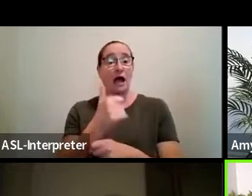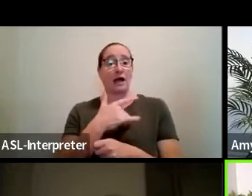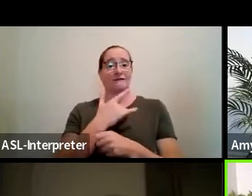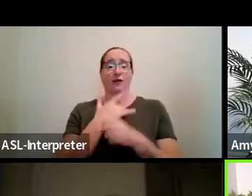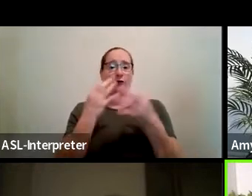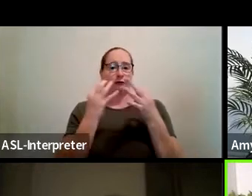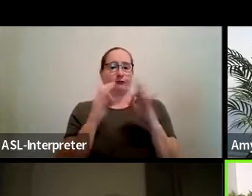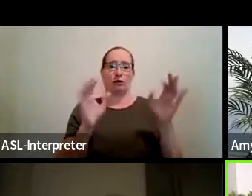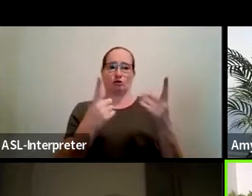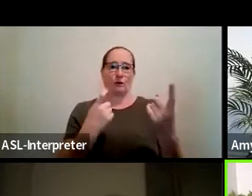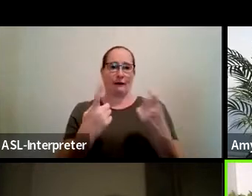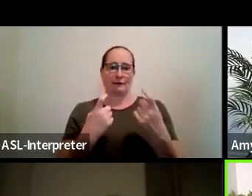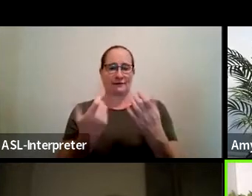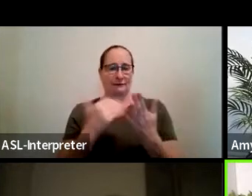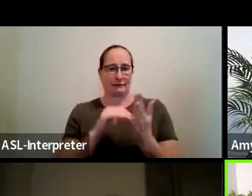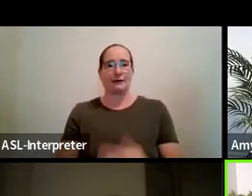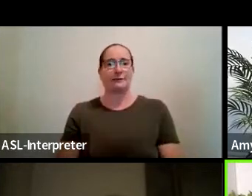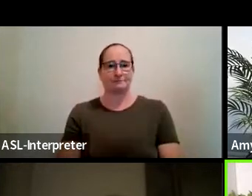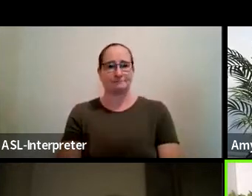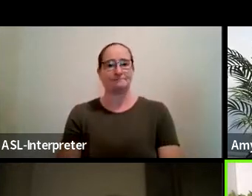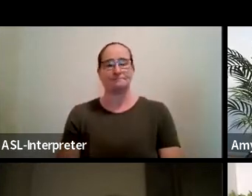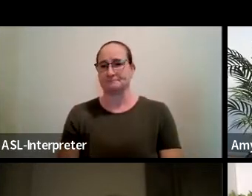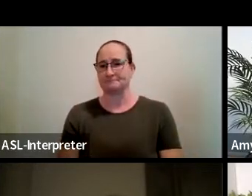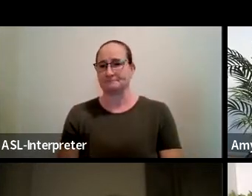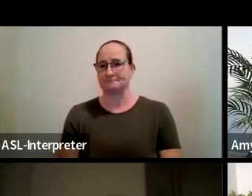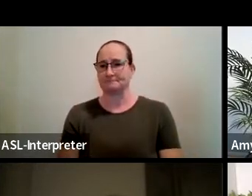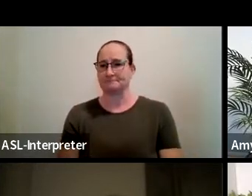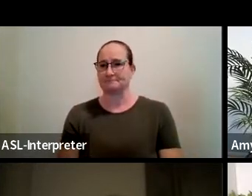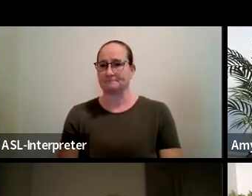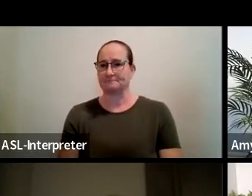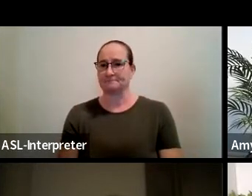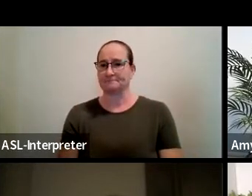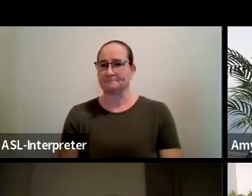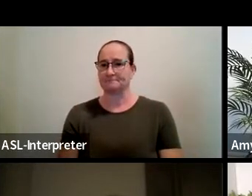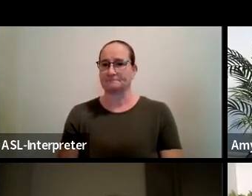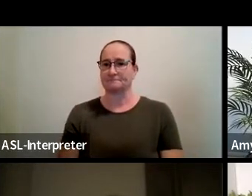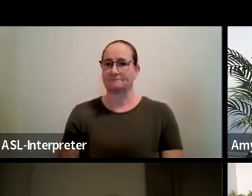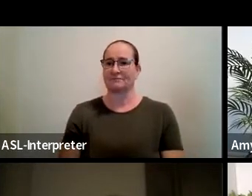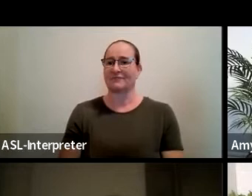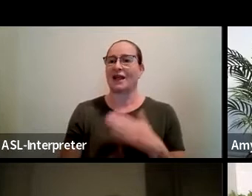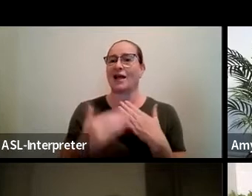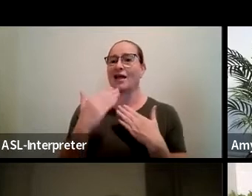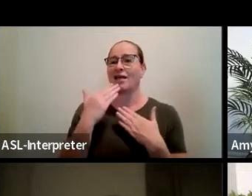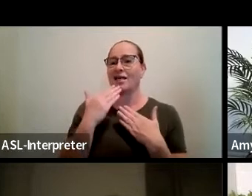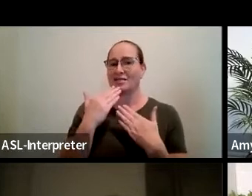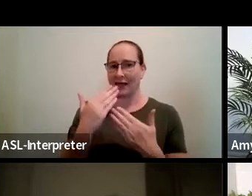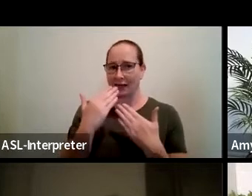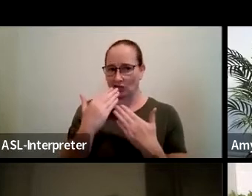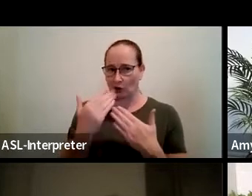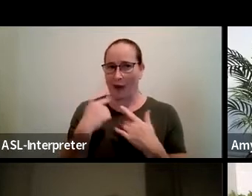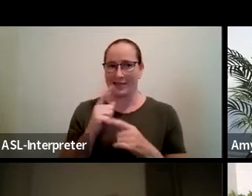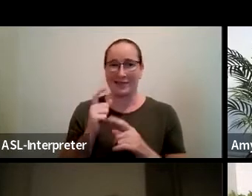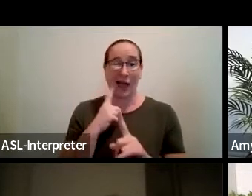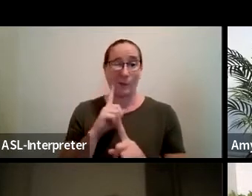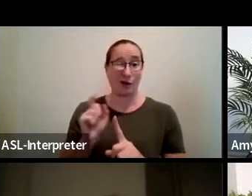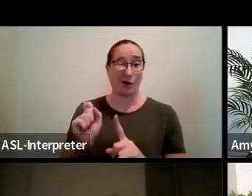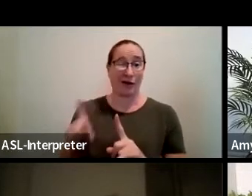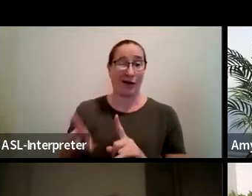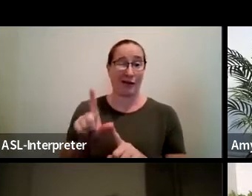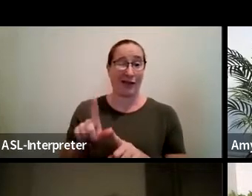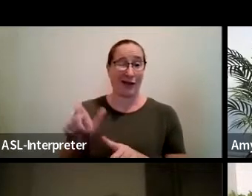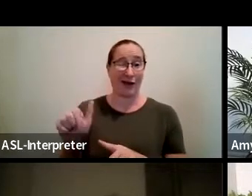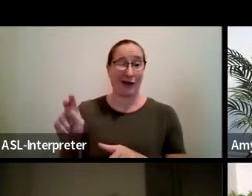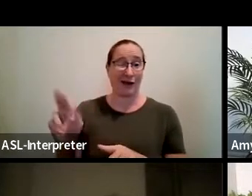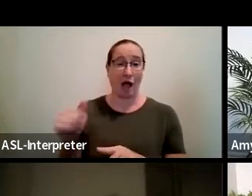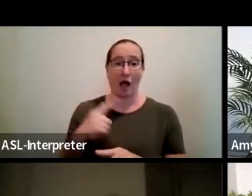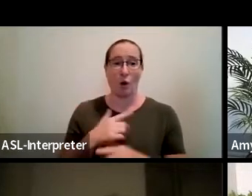to ask again. Thank you, Lana. I think I'm going to put you on the spot for one more. So take a deep breath while